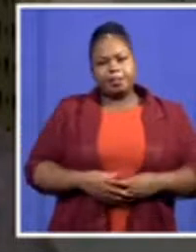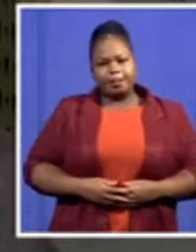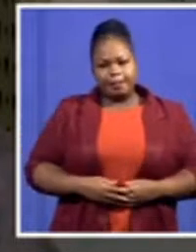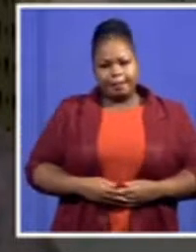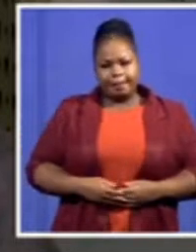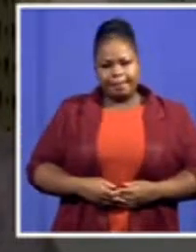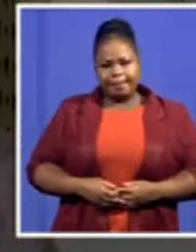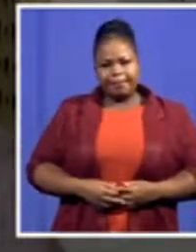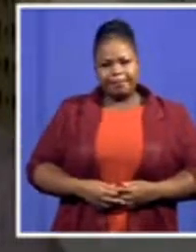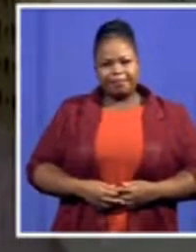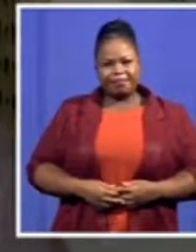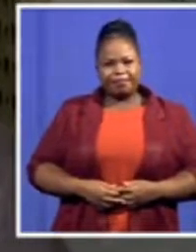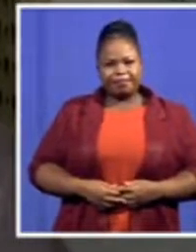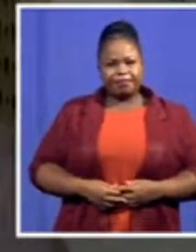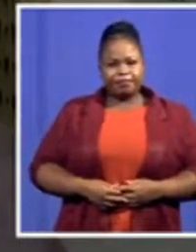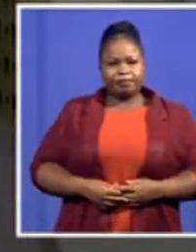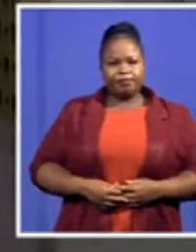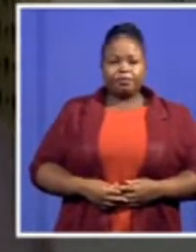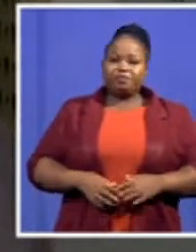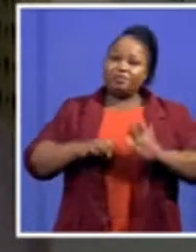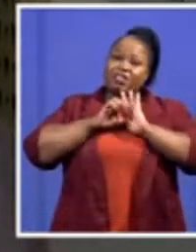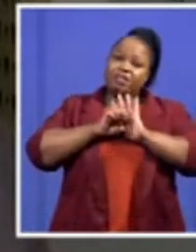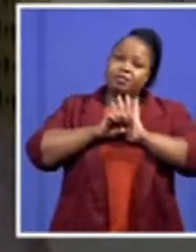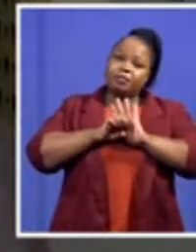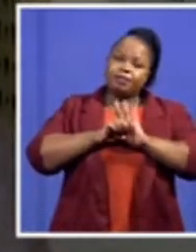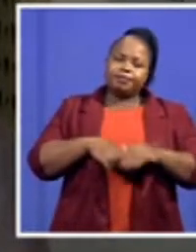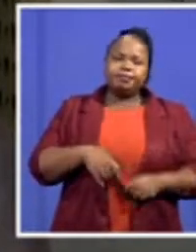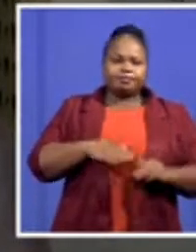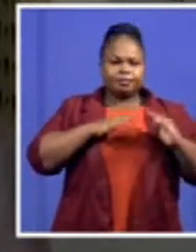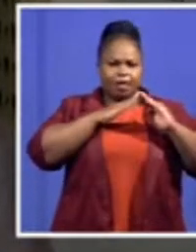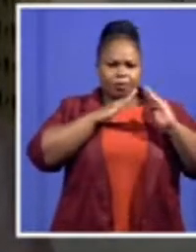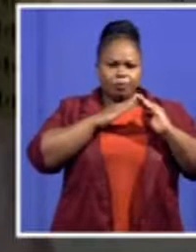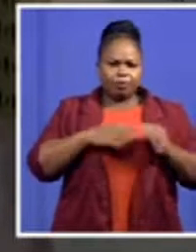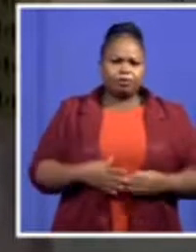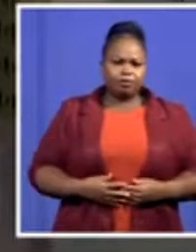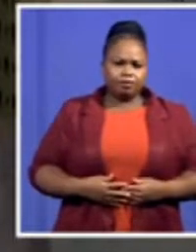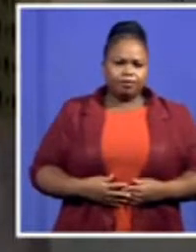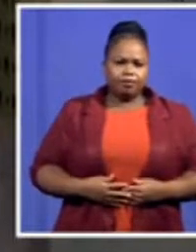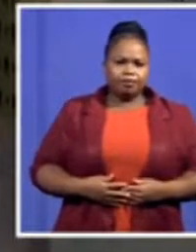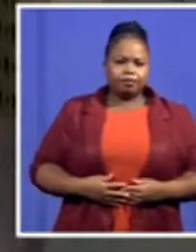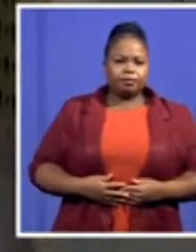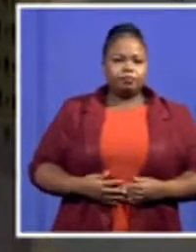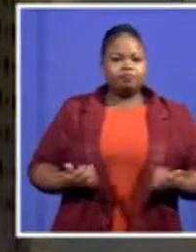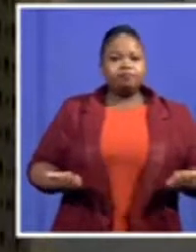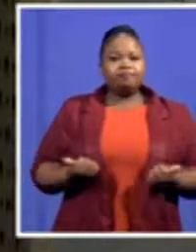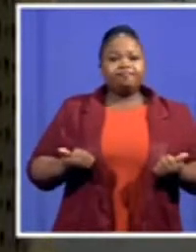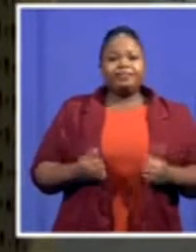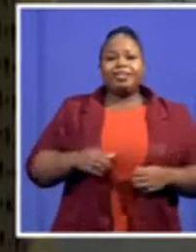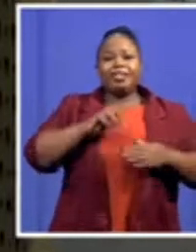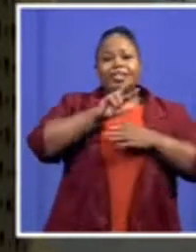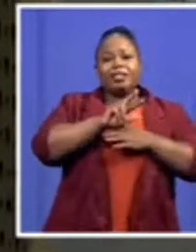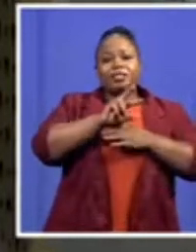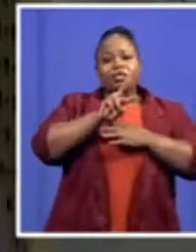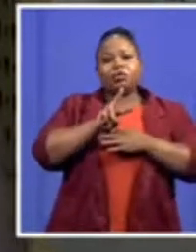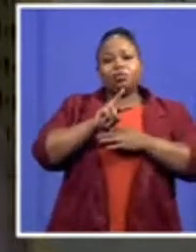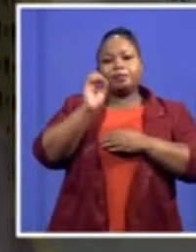We take an example of housing, for instance. There's already an 82% of the adult population living